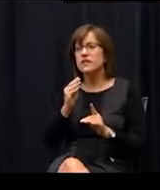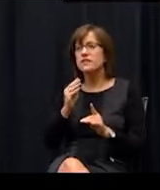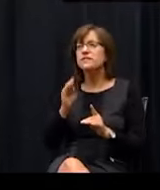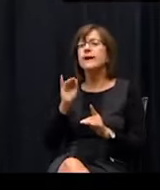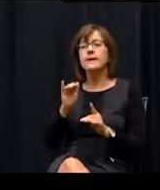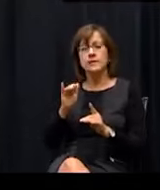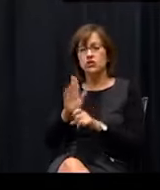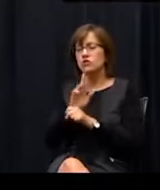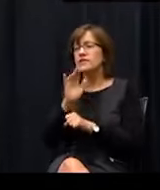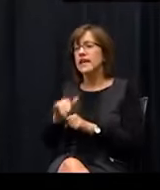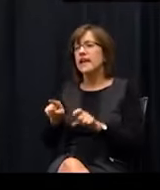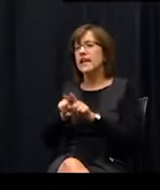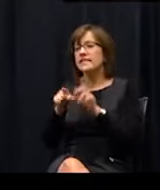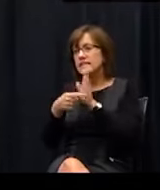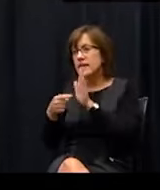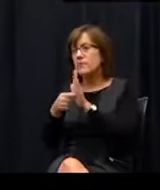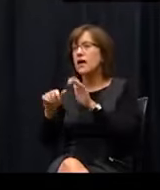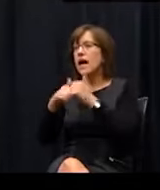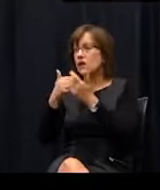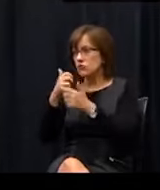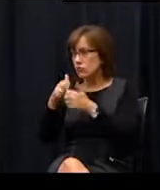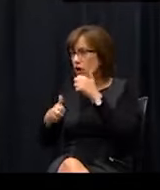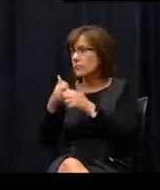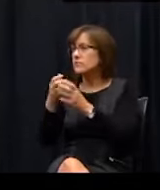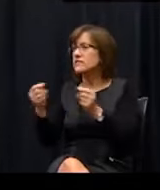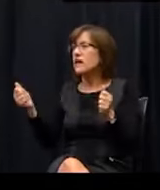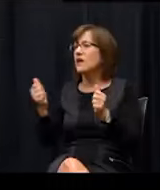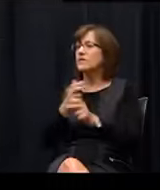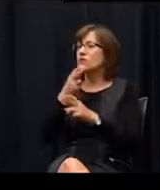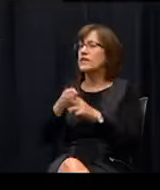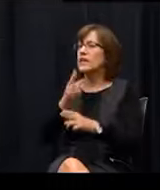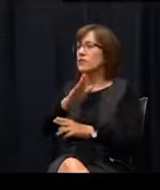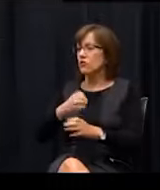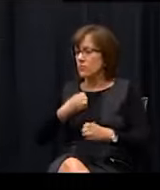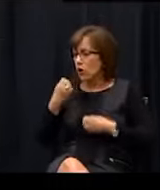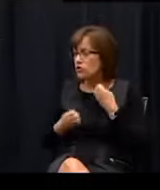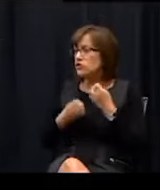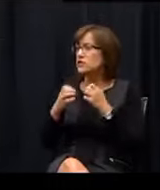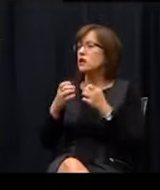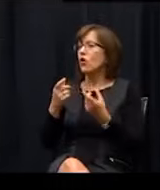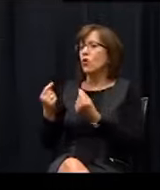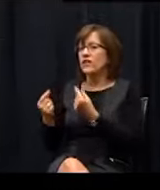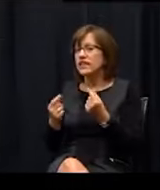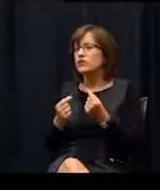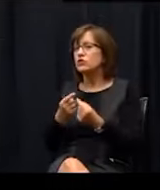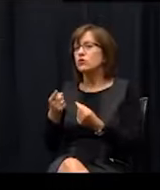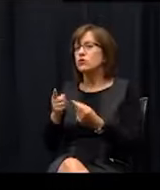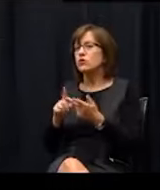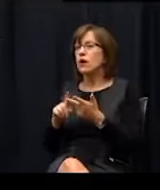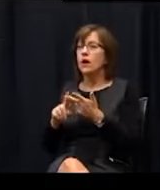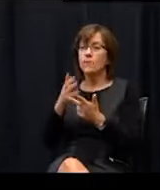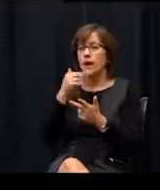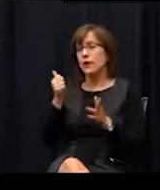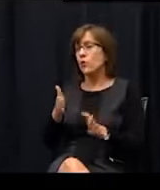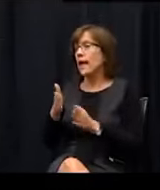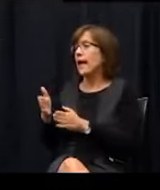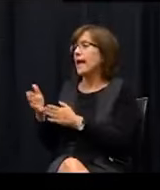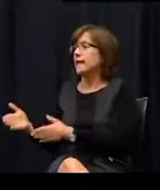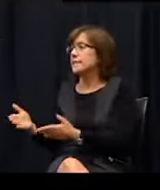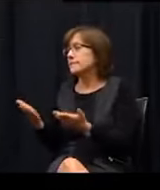solve how to name an emotion, how they regulated it, what are some better ways, for them to